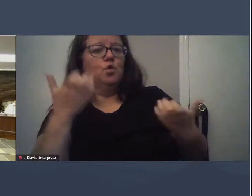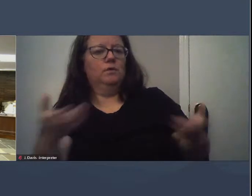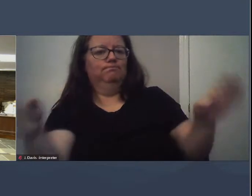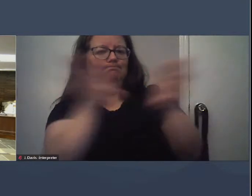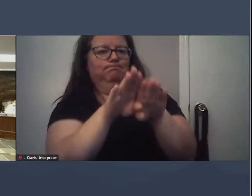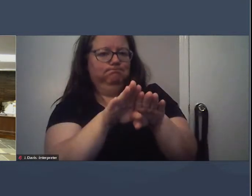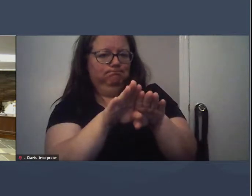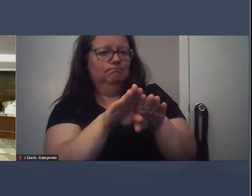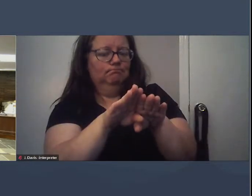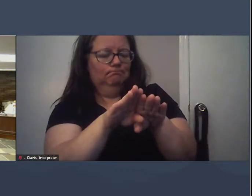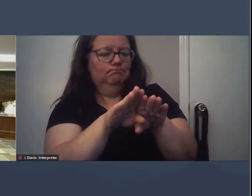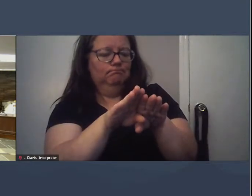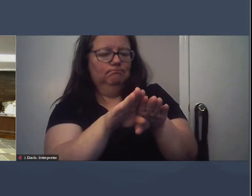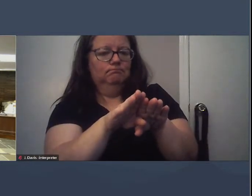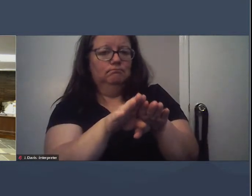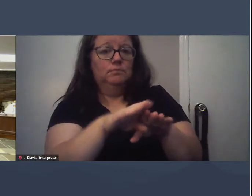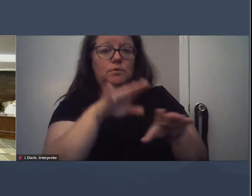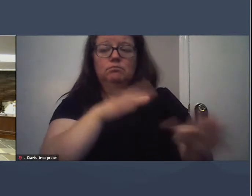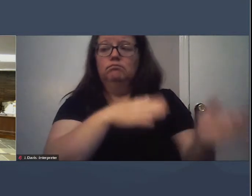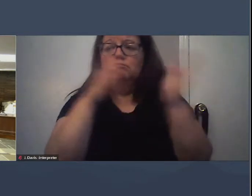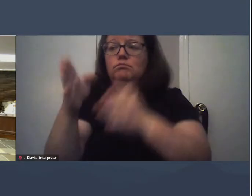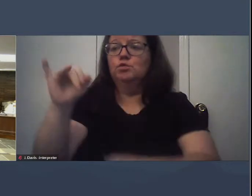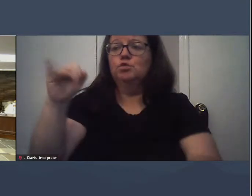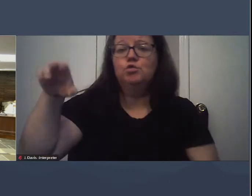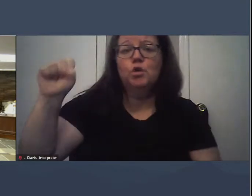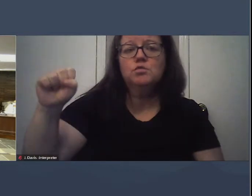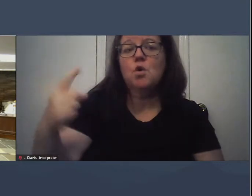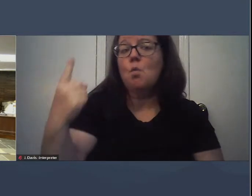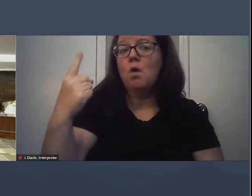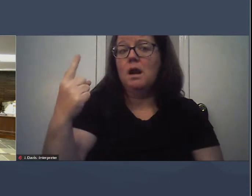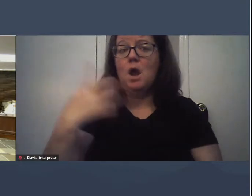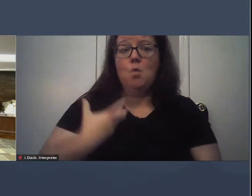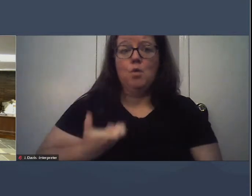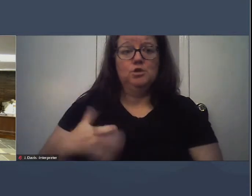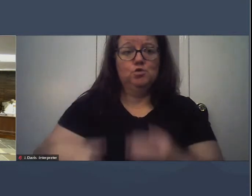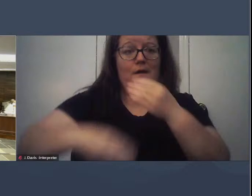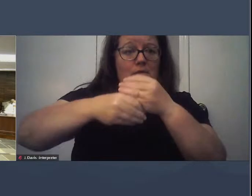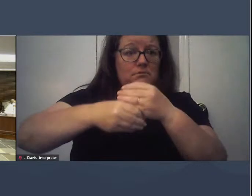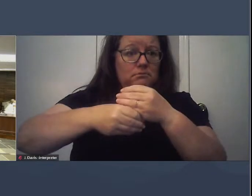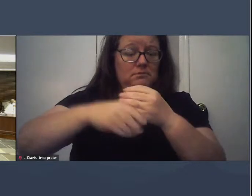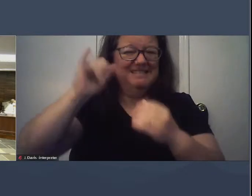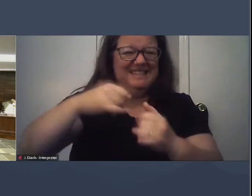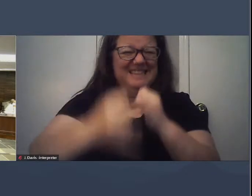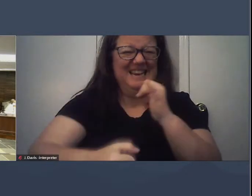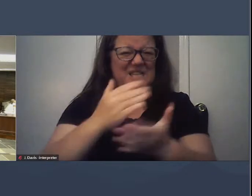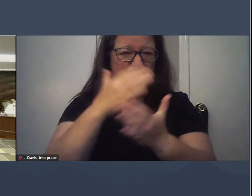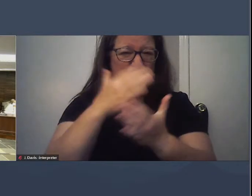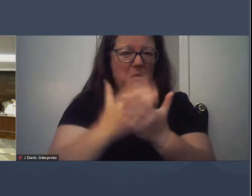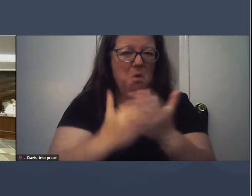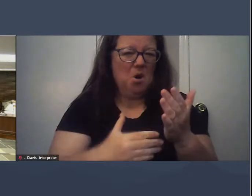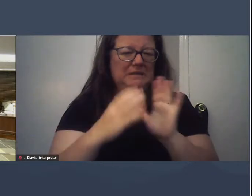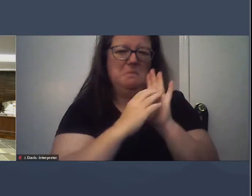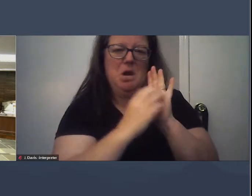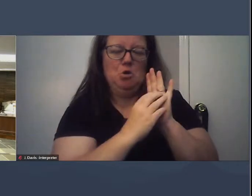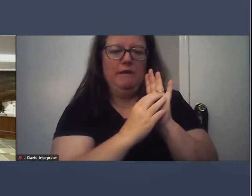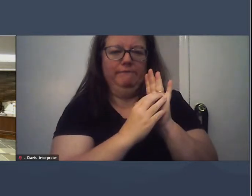meeting. Thank you. All right, Councilman Jones. Thank you. One thing I would add to it, I think it was the last part of the paragraph too,